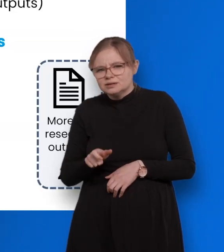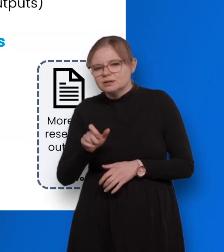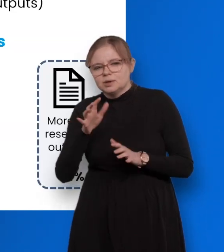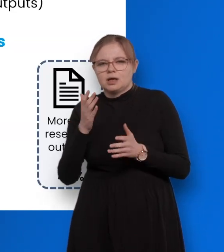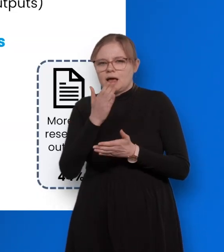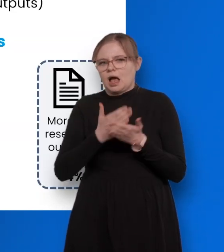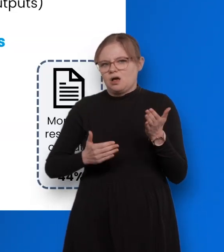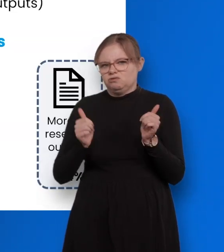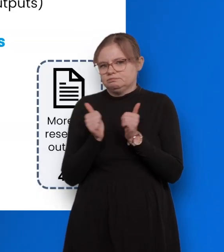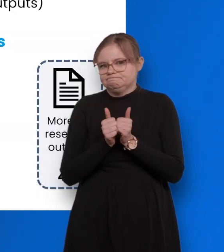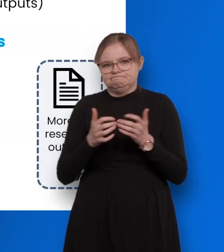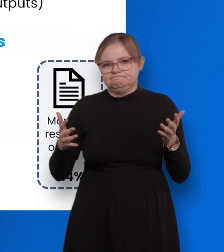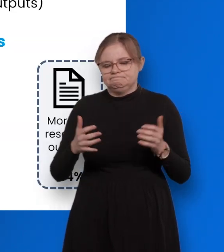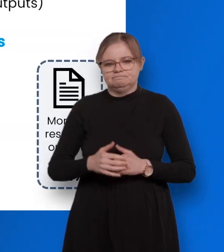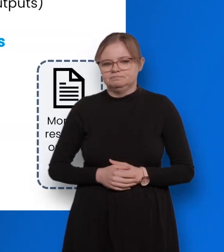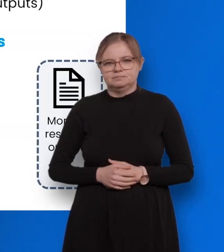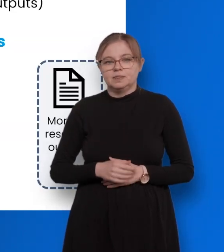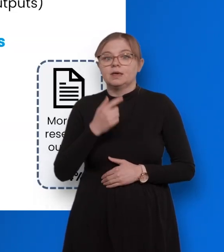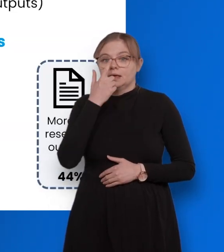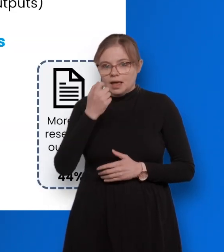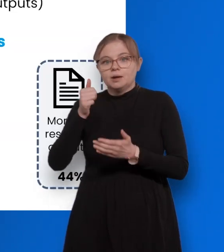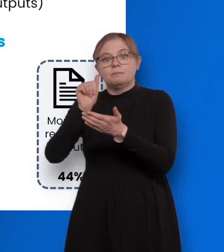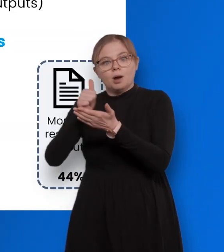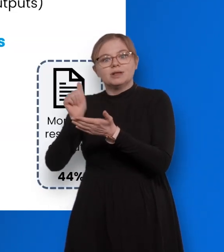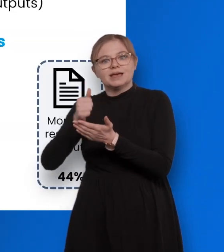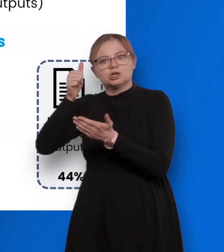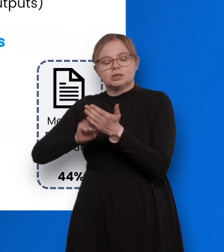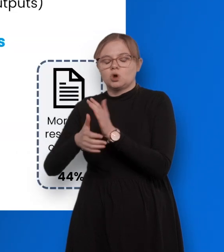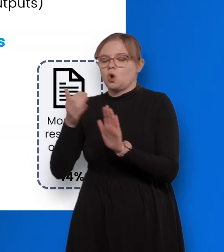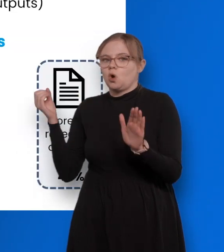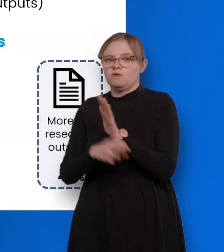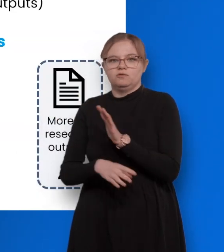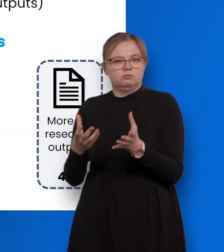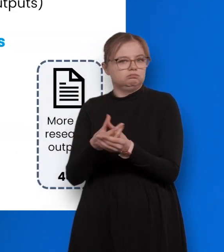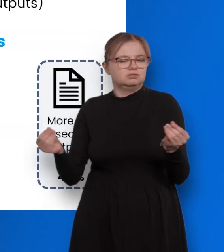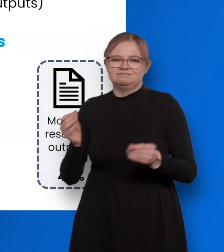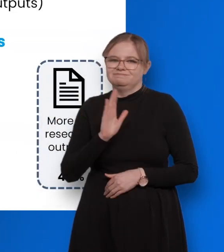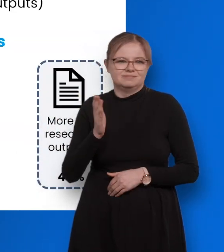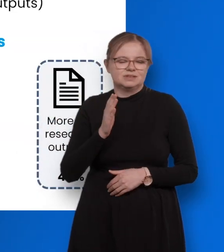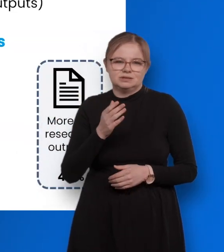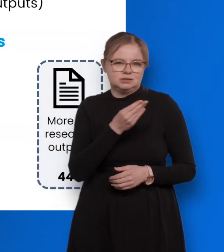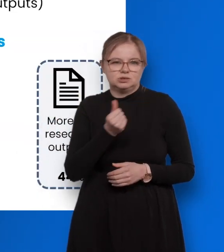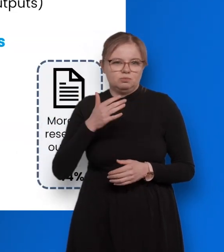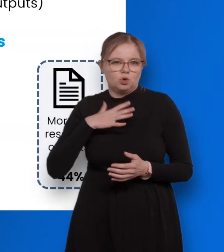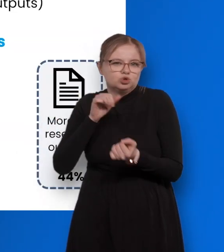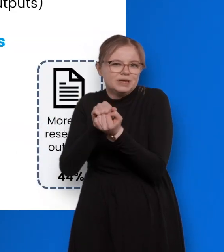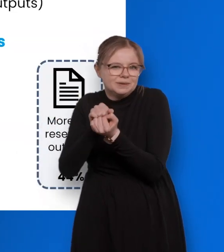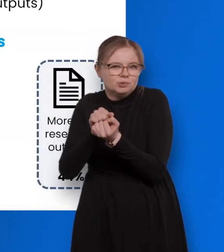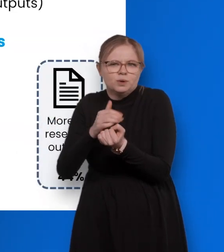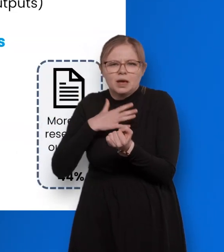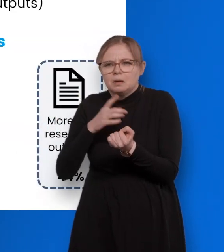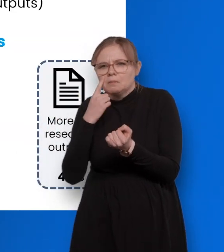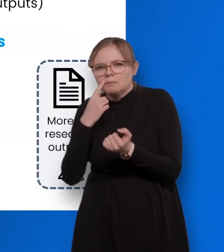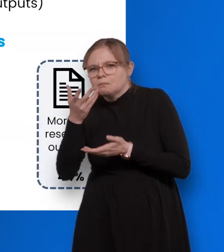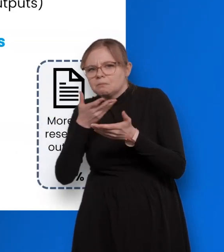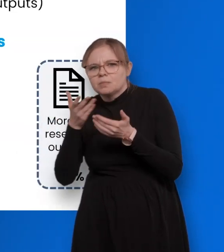still disagree with the idea that we can do away with the publication list. So clearly there's space for interrogating why that is. On the